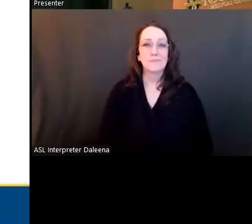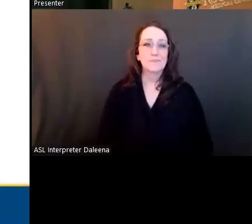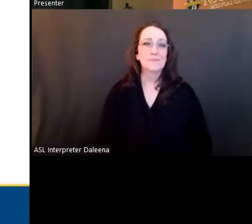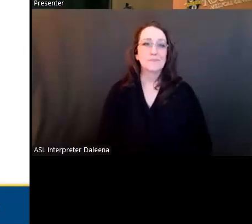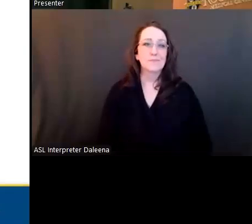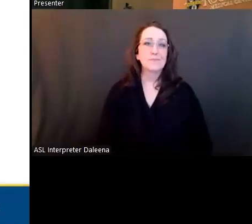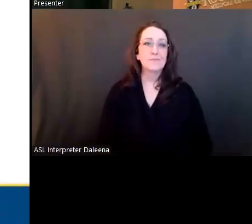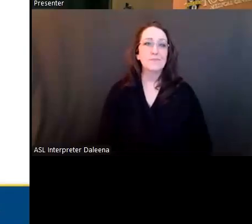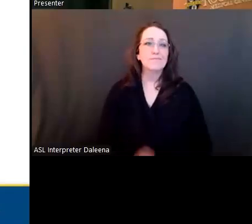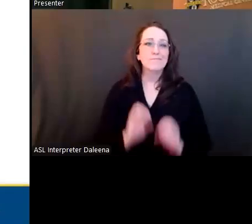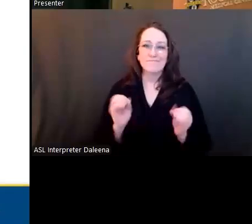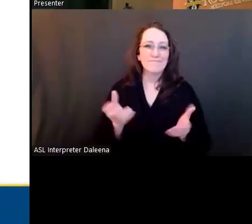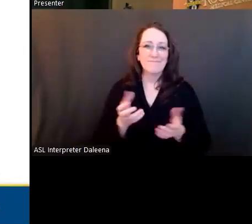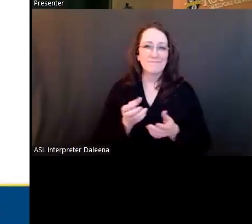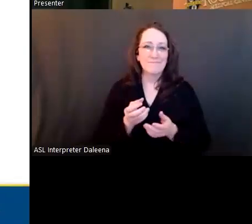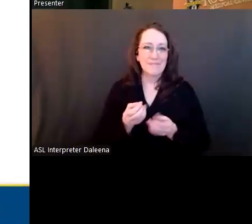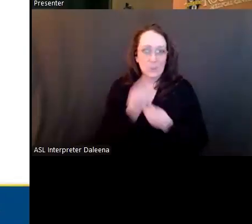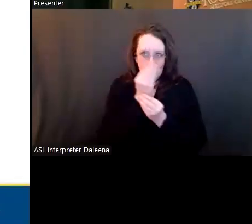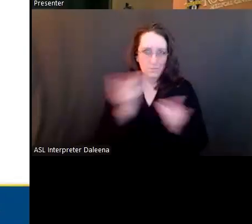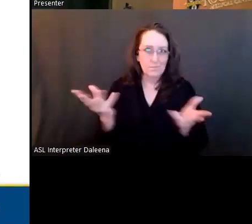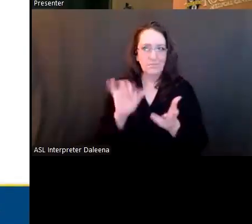None of us has anything to disclose.